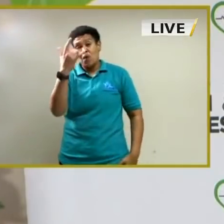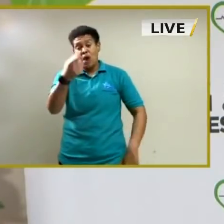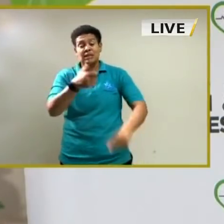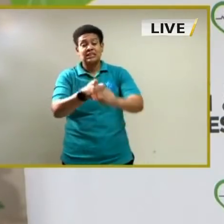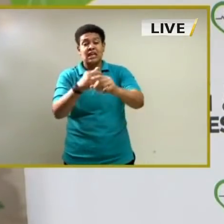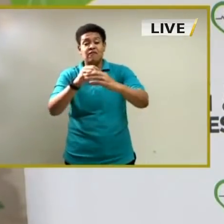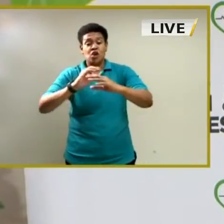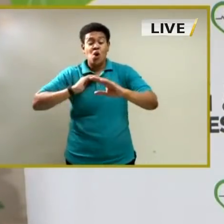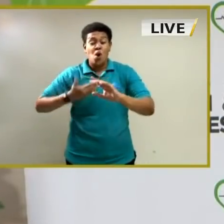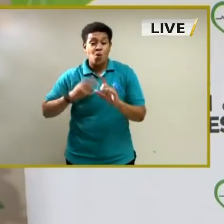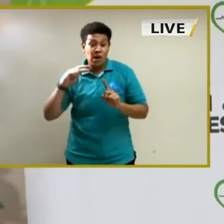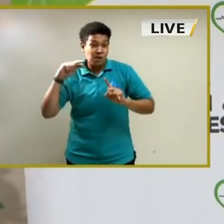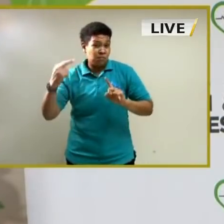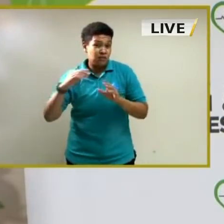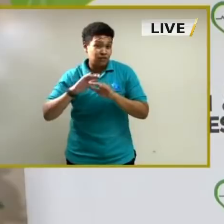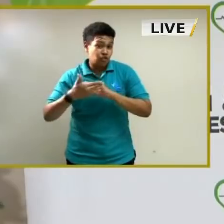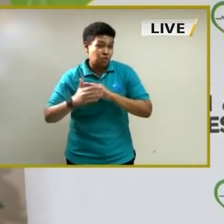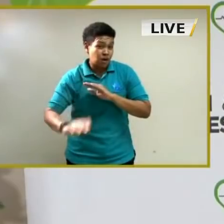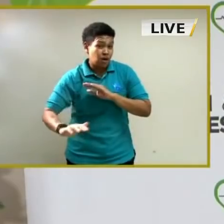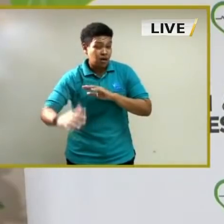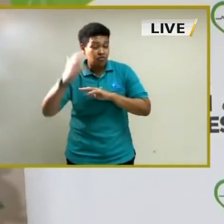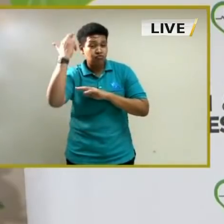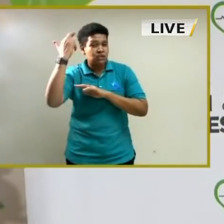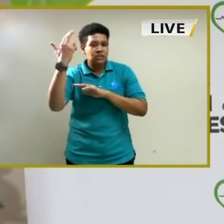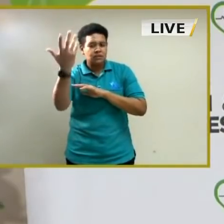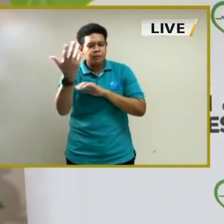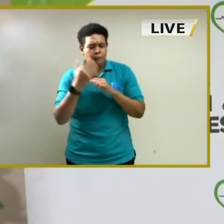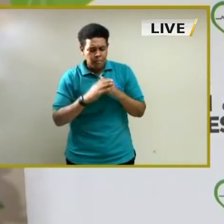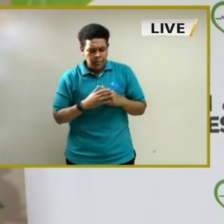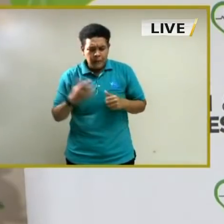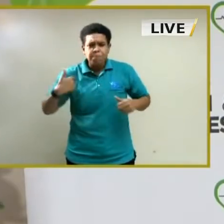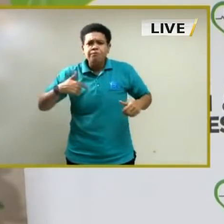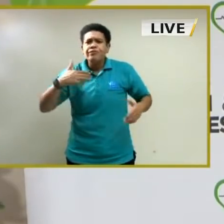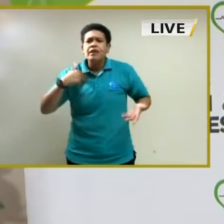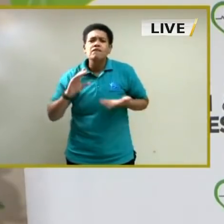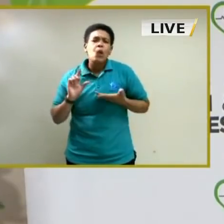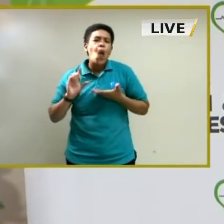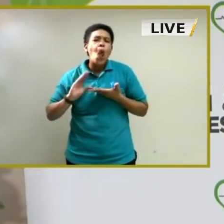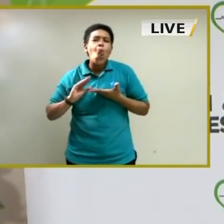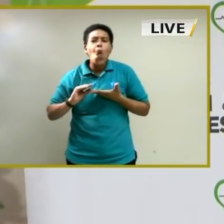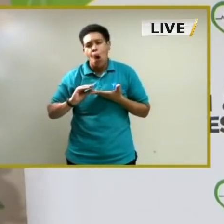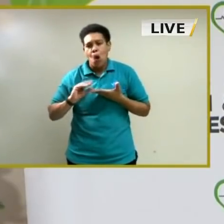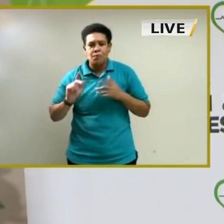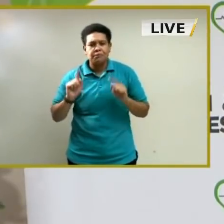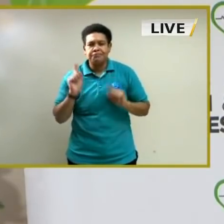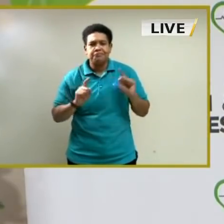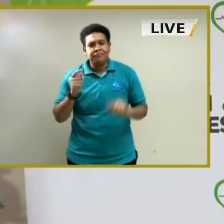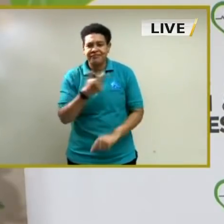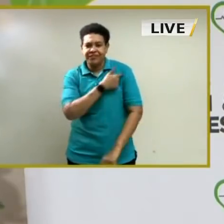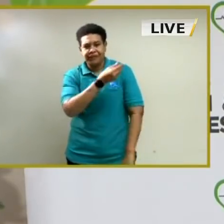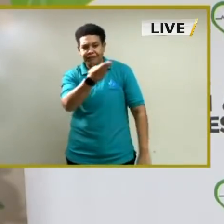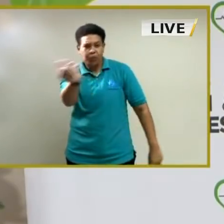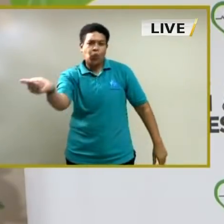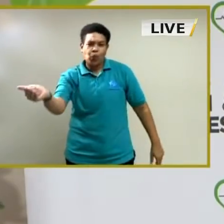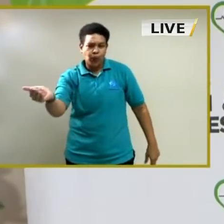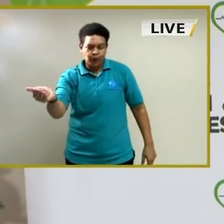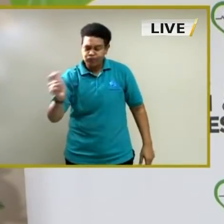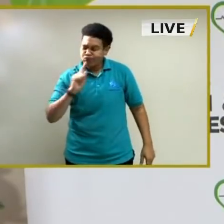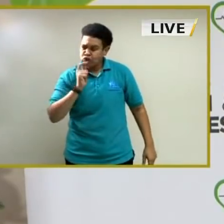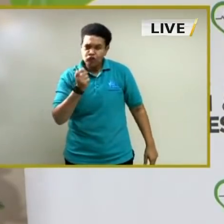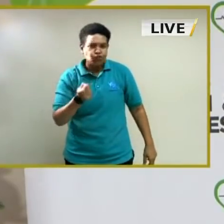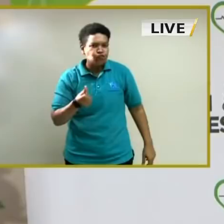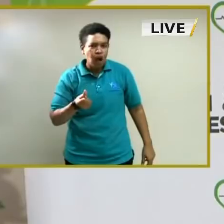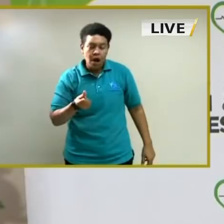our context here in Jamaica for the following reasons. We have low vaccination rates, and the